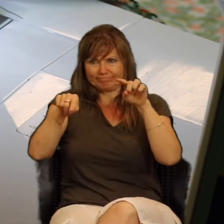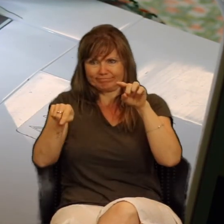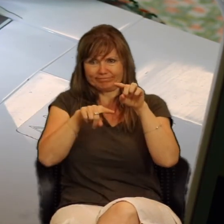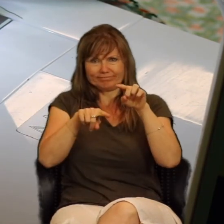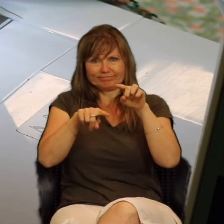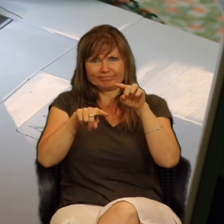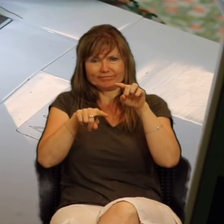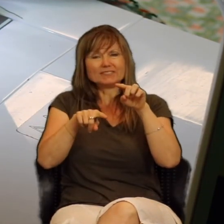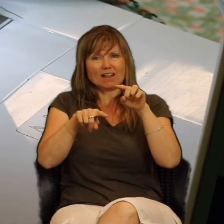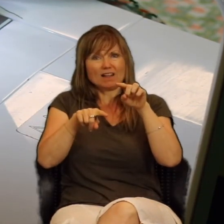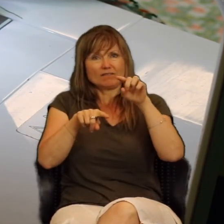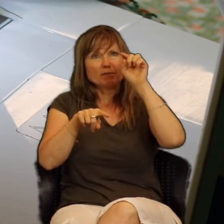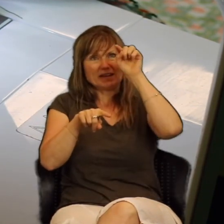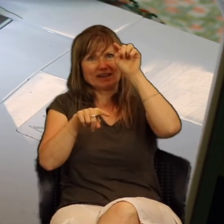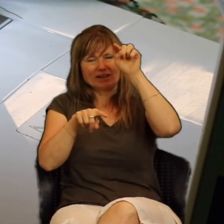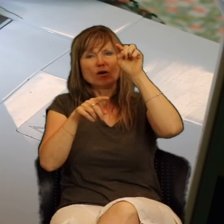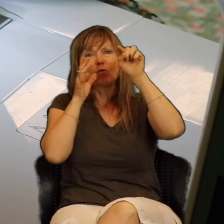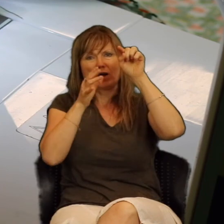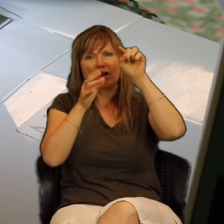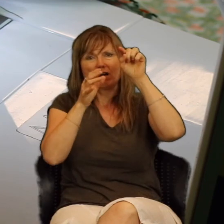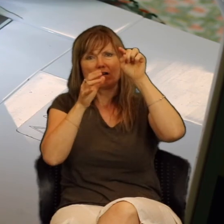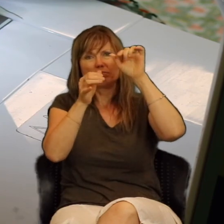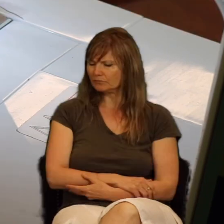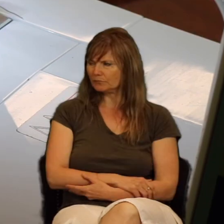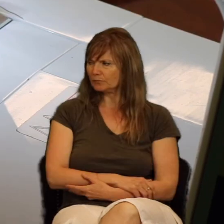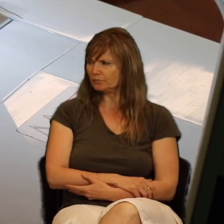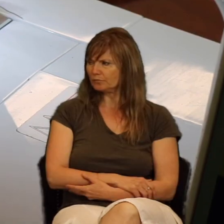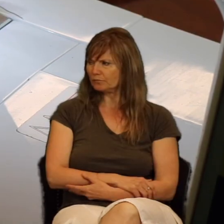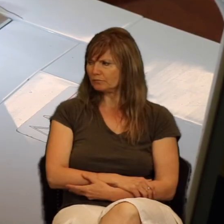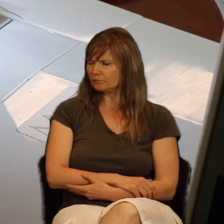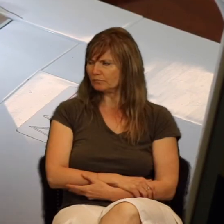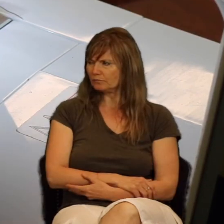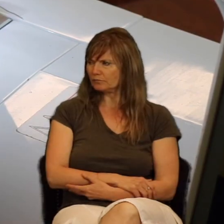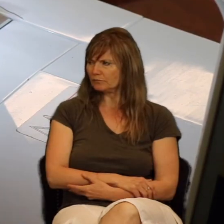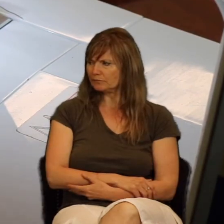from the top, I'm going to measure 6 inches again.